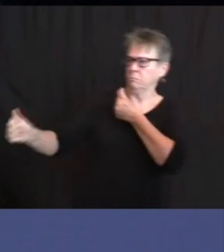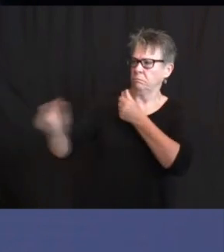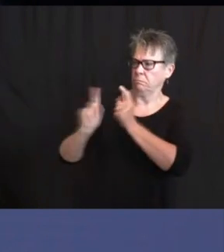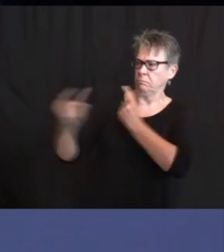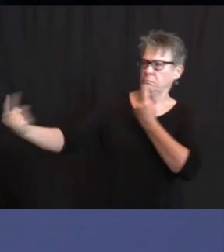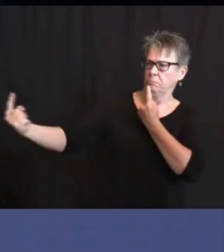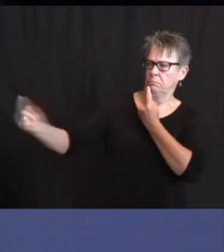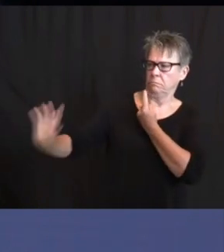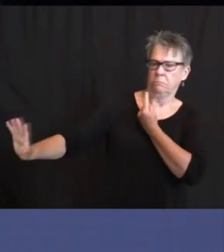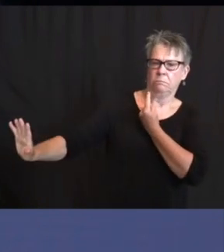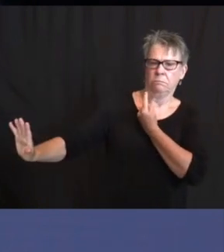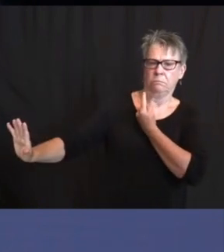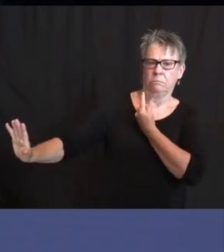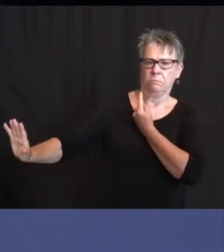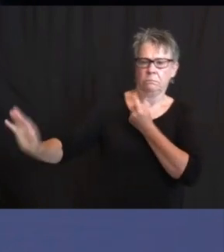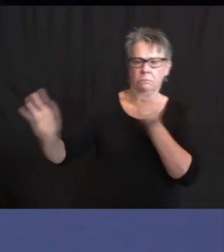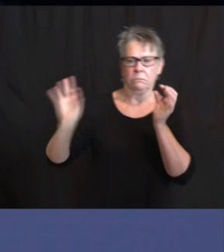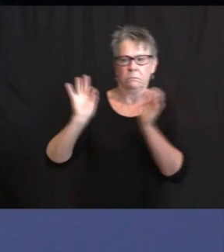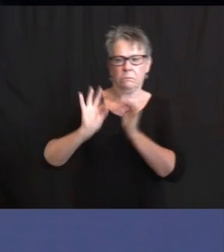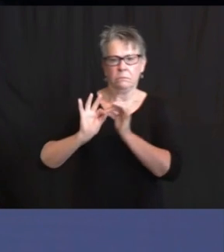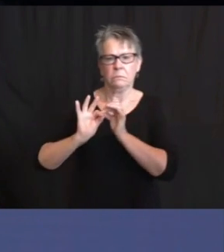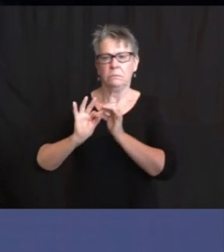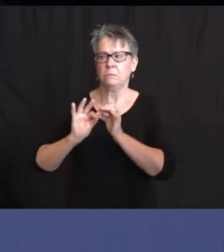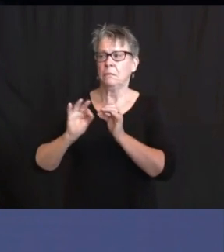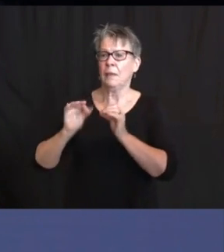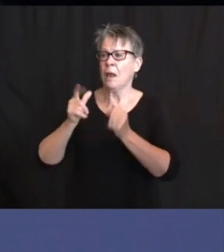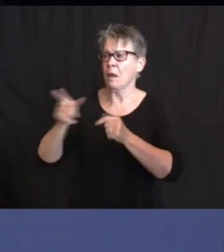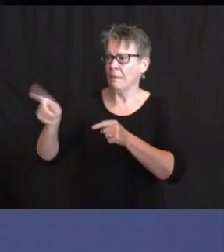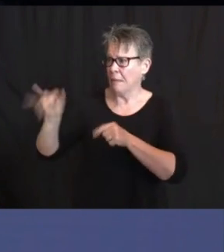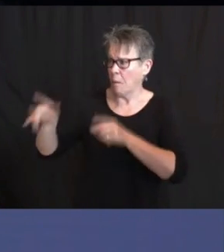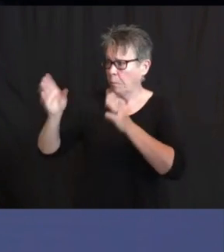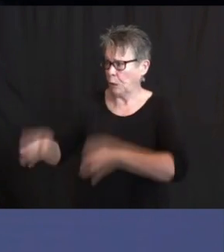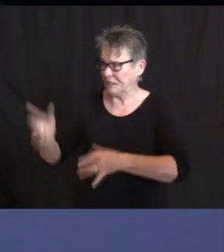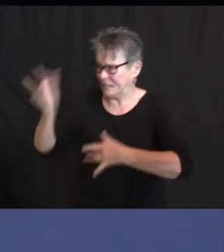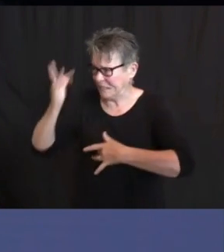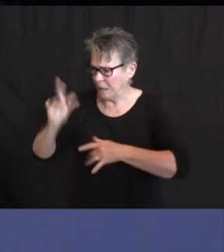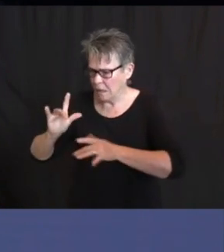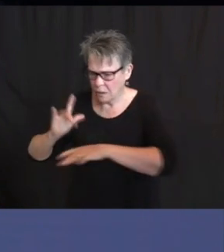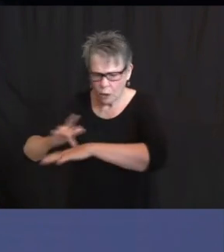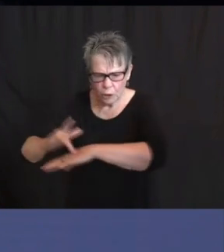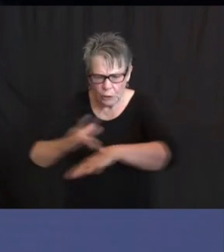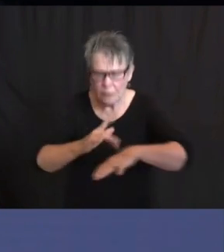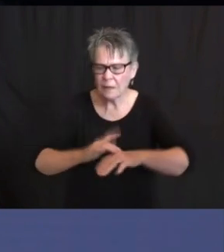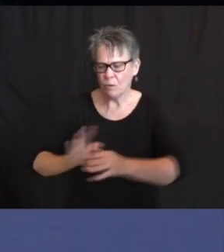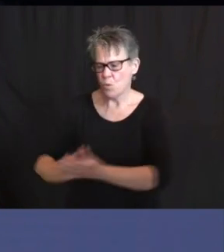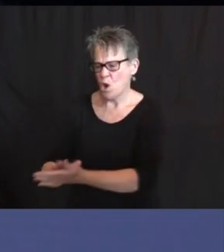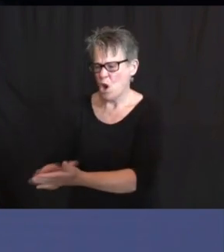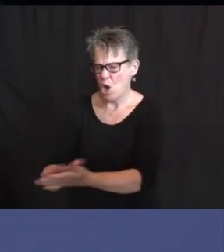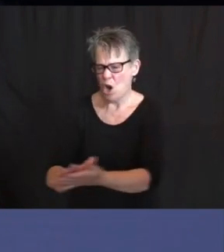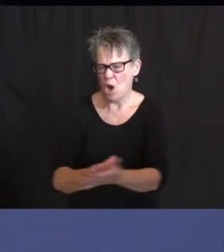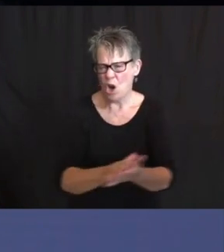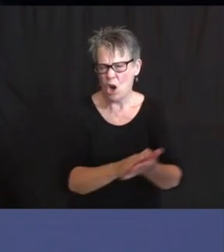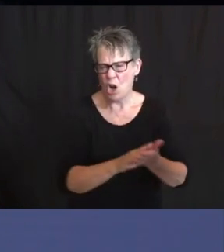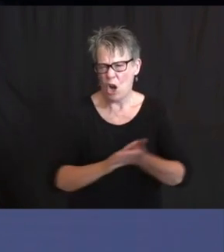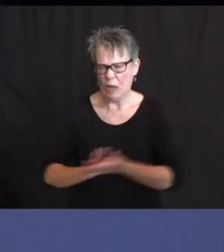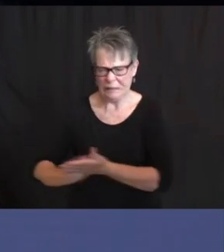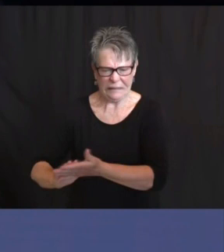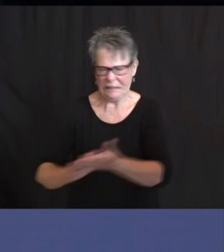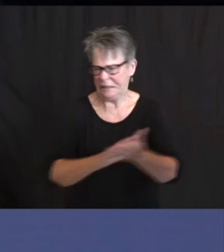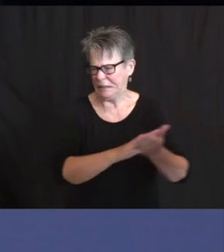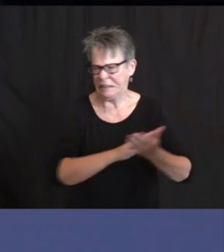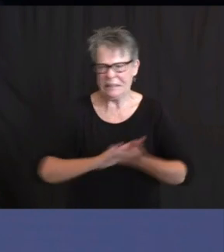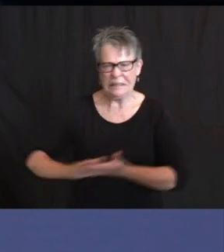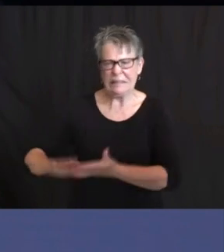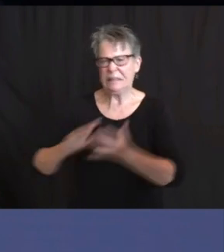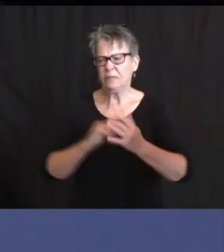surfaces daily. It's also important that individuals with underlying medical conditions, such as heart disease, diabetes, or